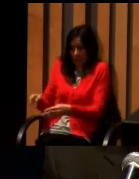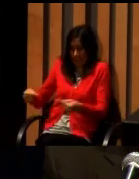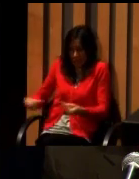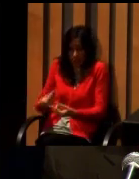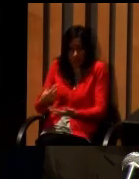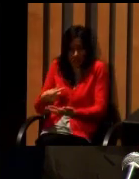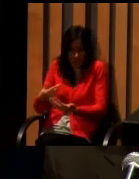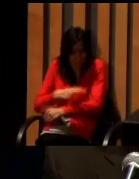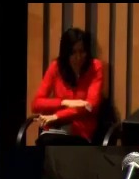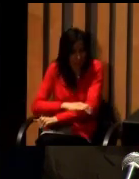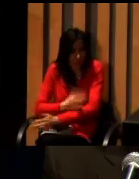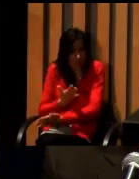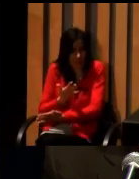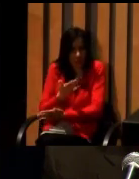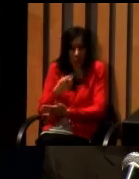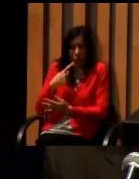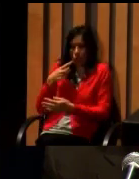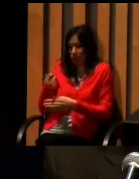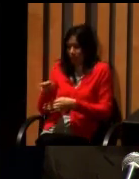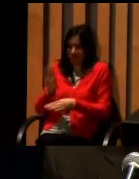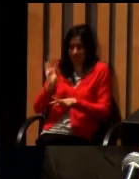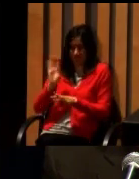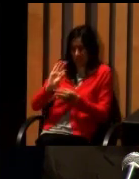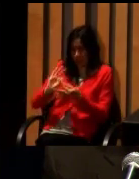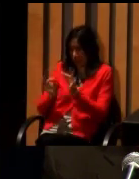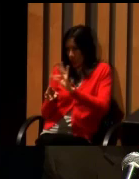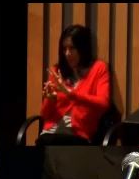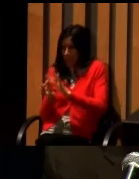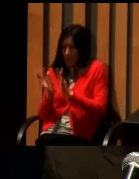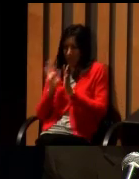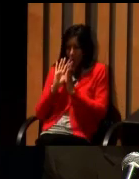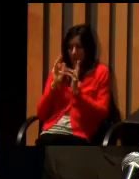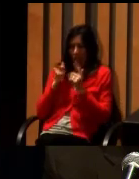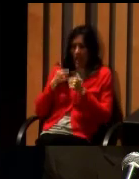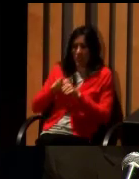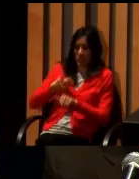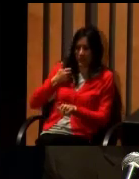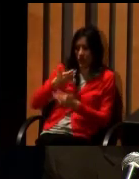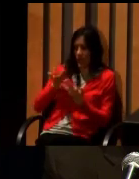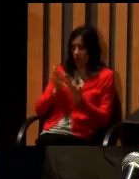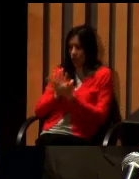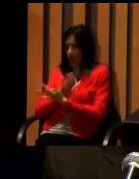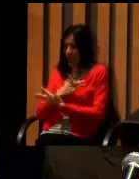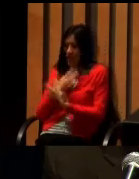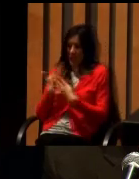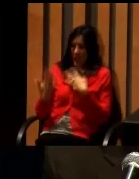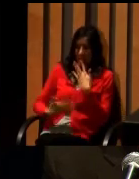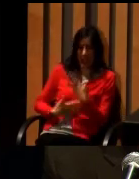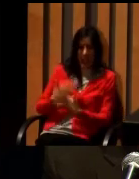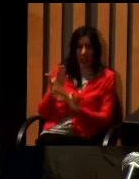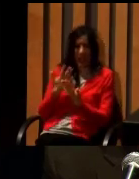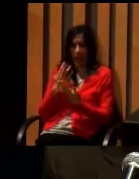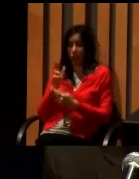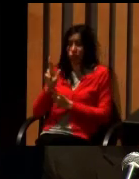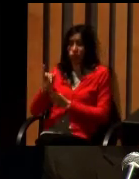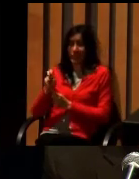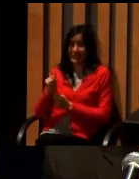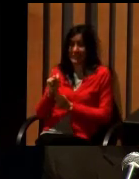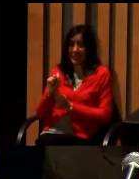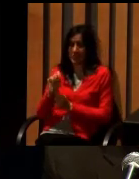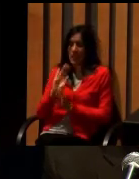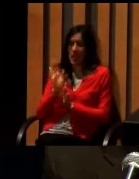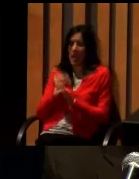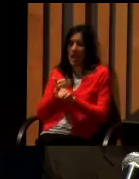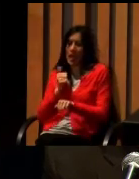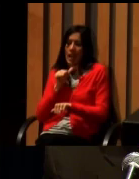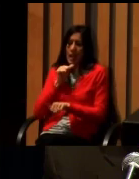one should not second guess and play all types of word games and try to dance around the subject and make something that is racist not racist, or